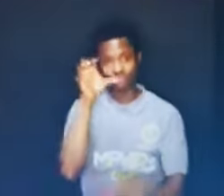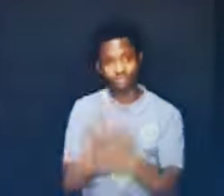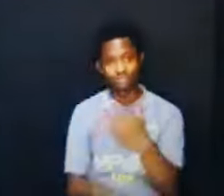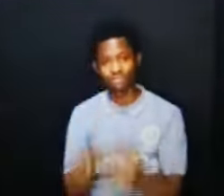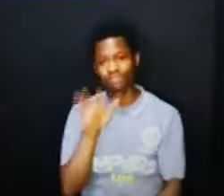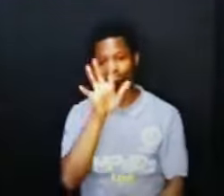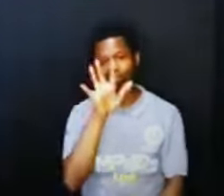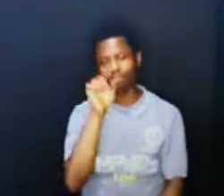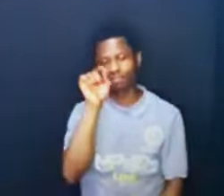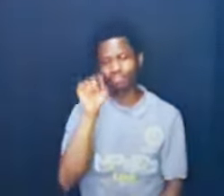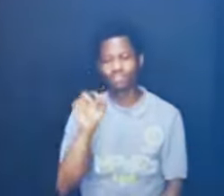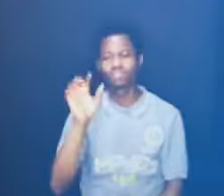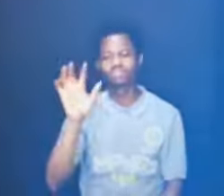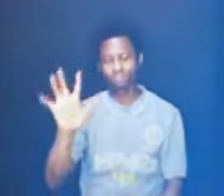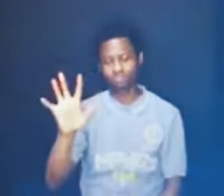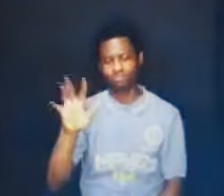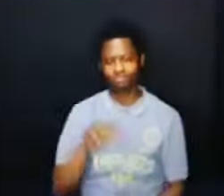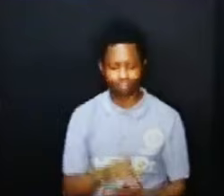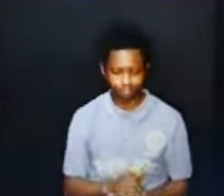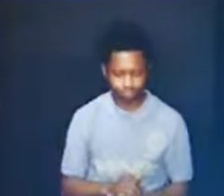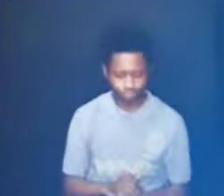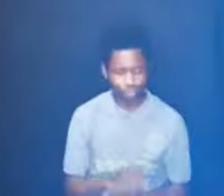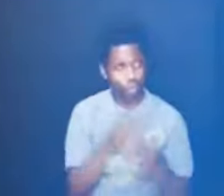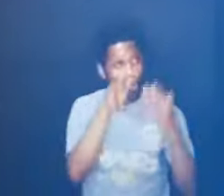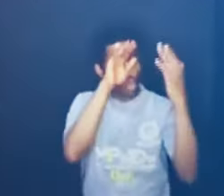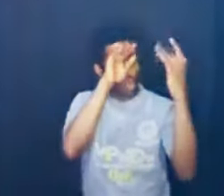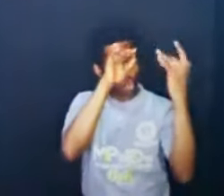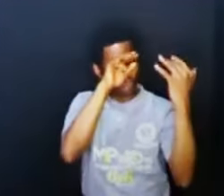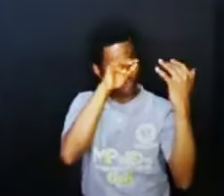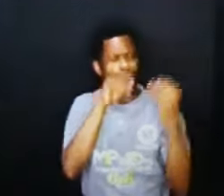And hope does not put us to shame.